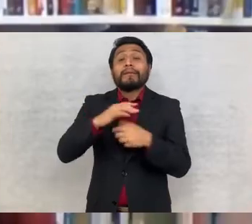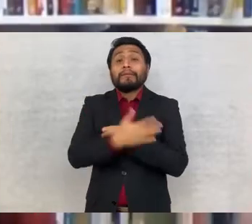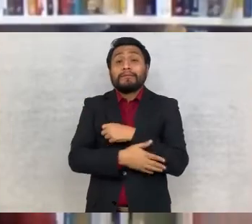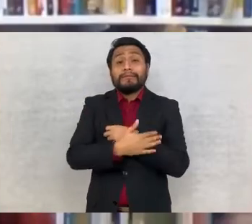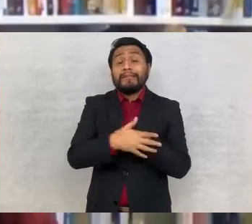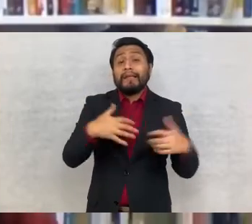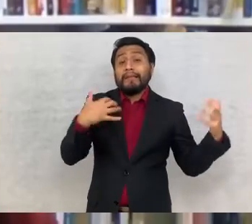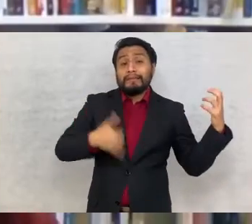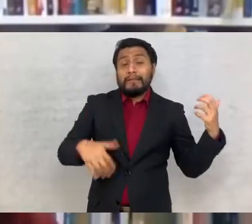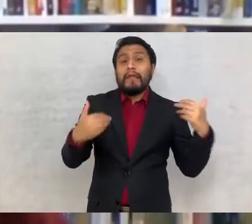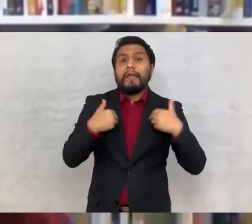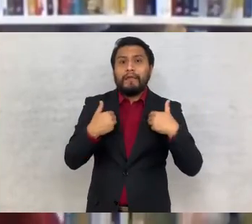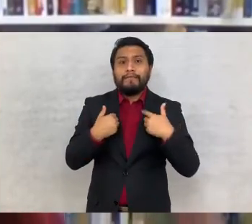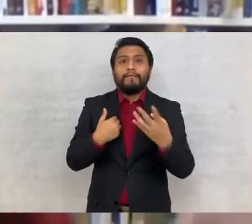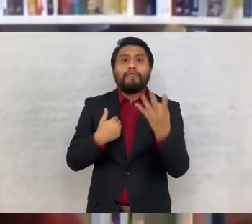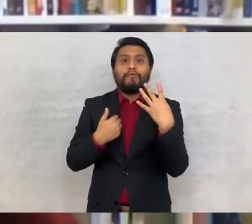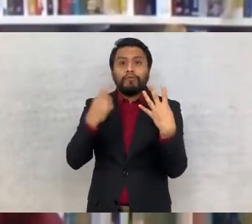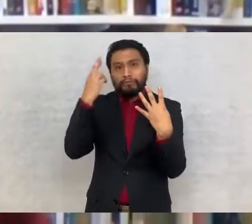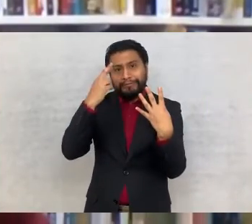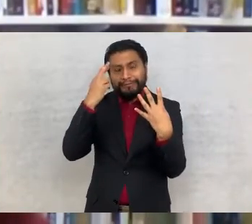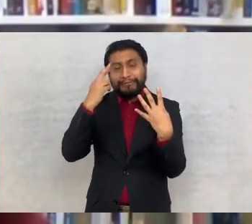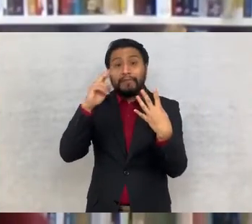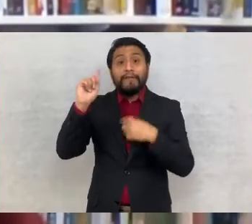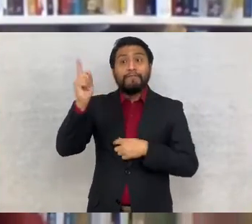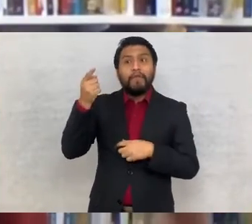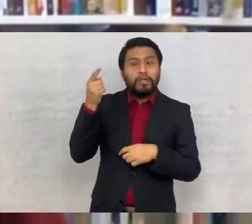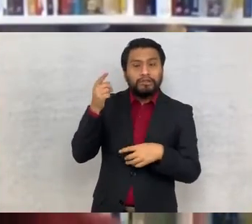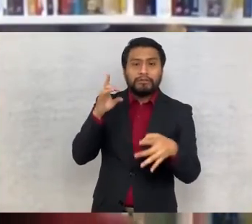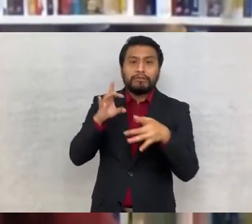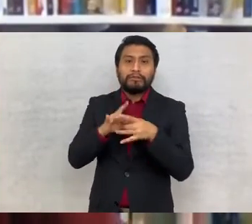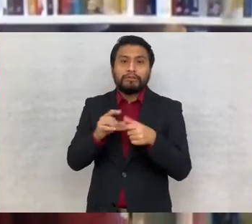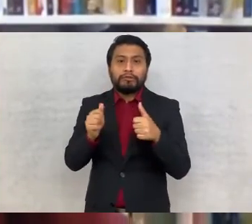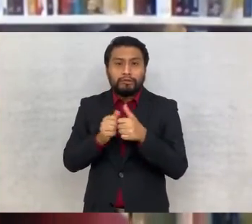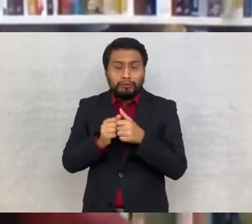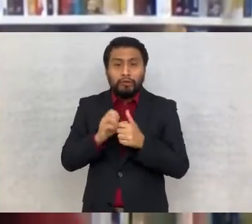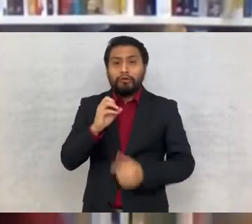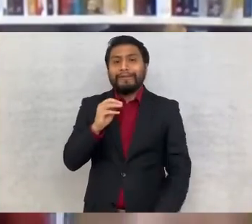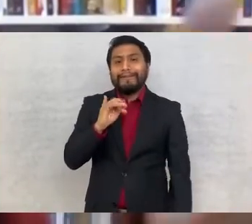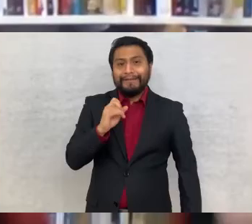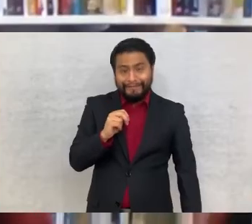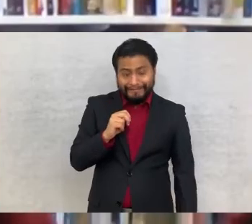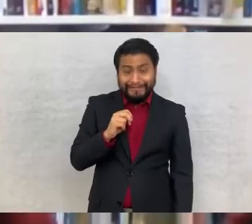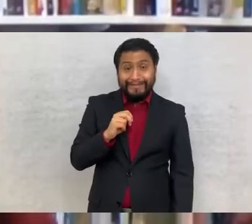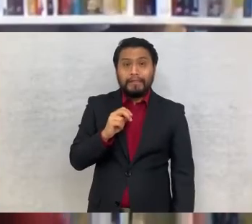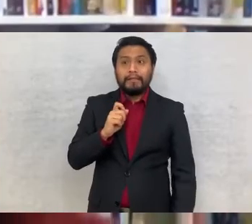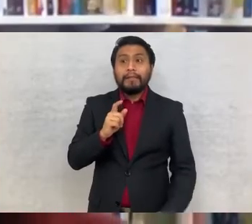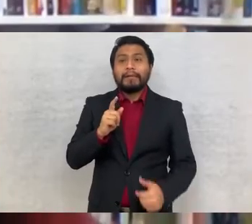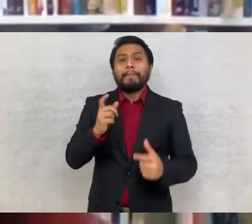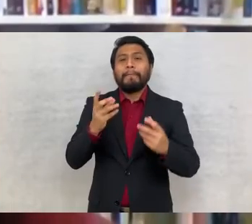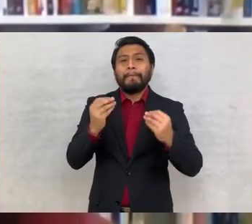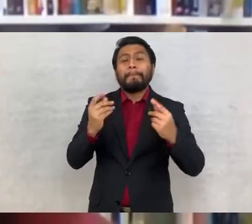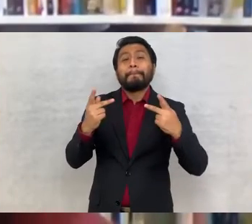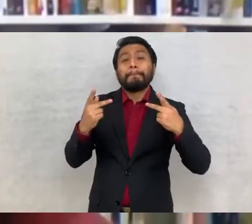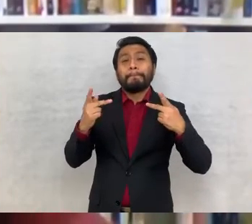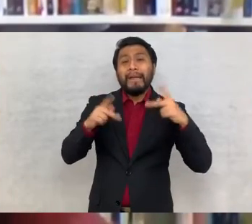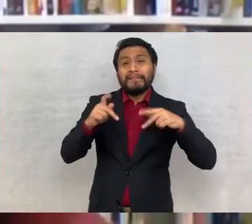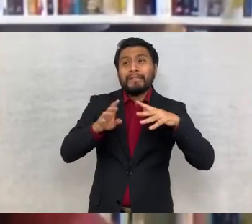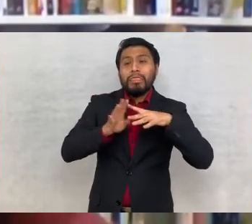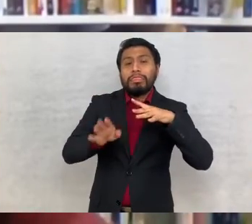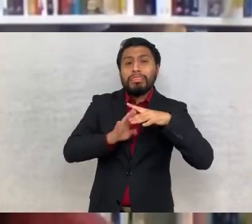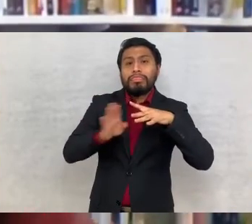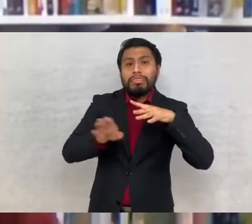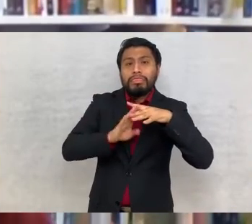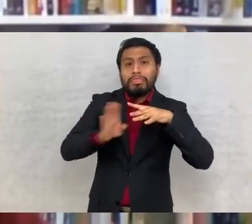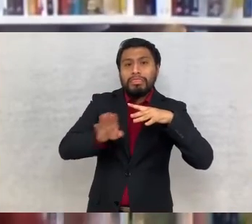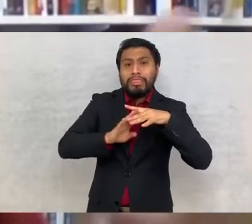going to see that in Argentina, there were four great motivations. The first had to do with containing the flood of